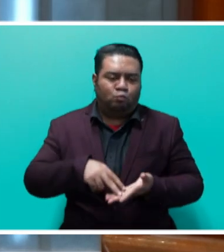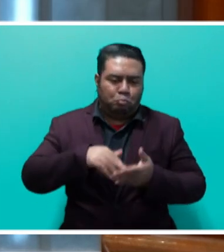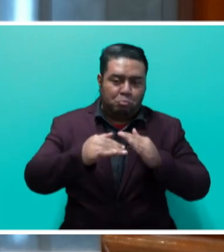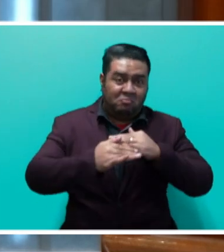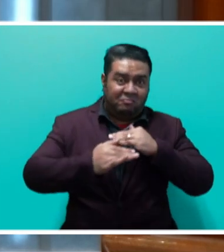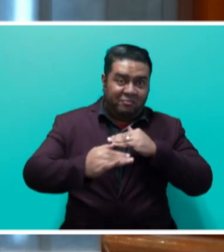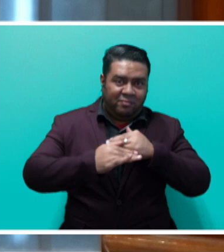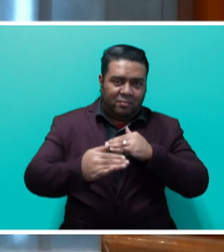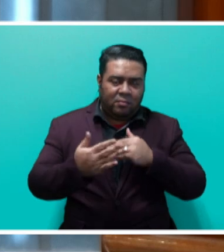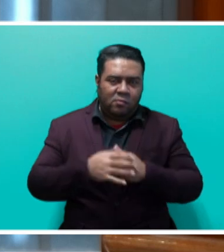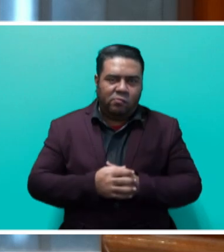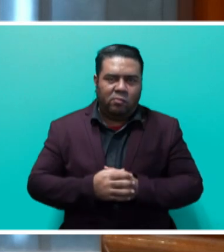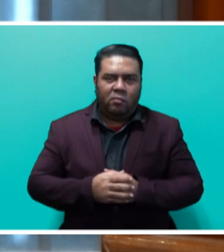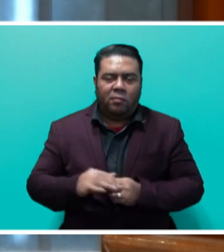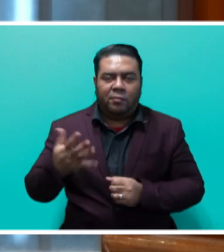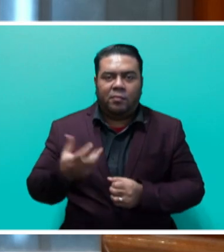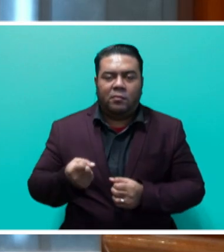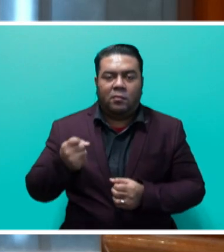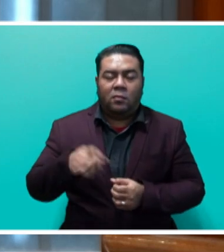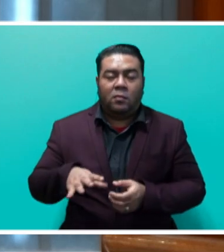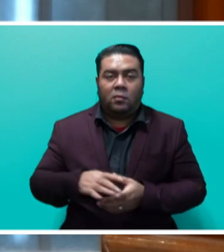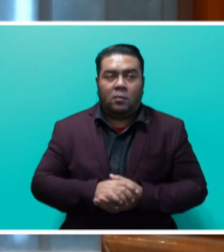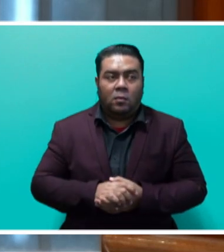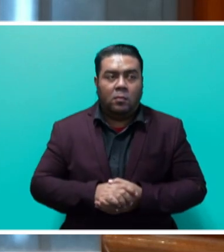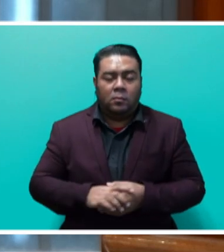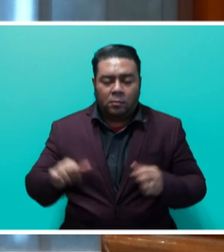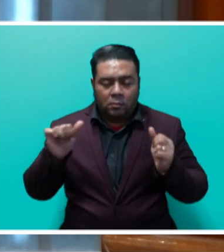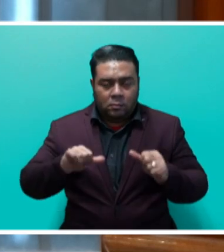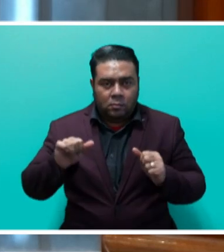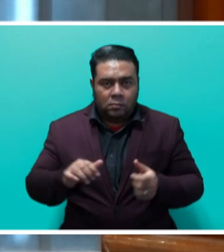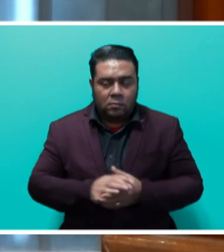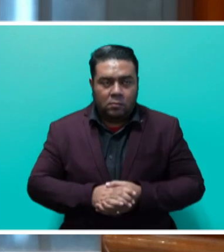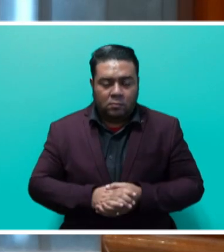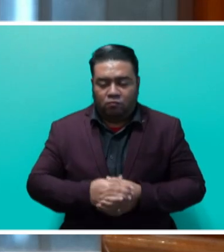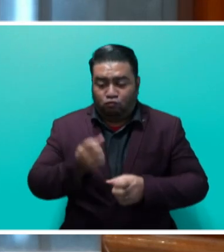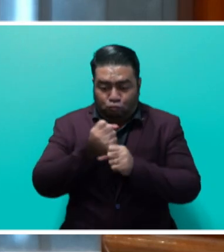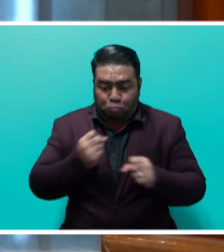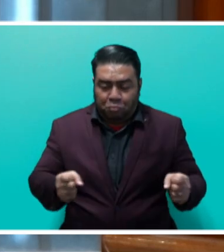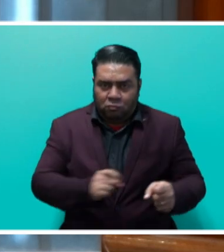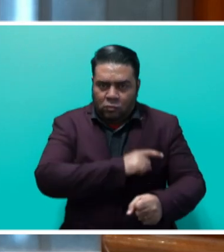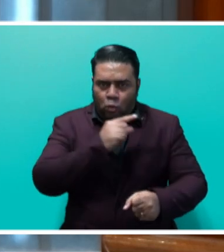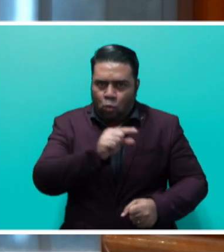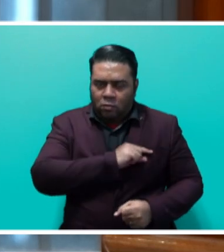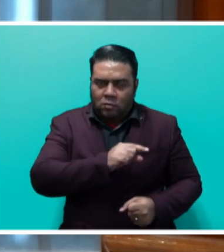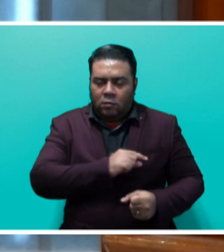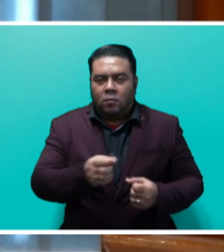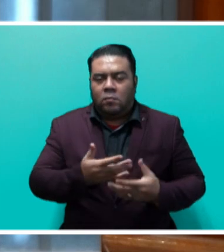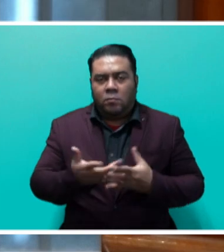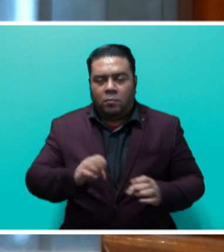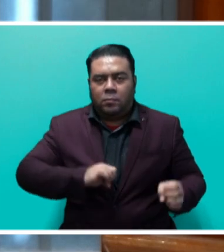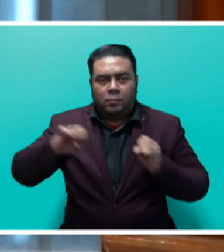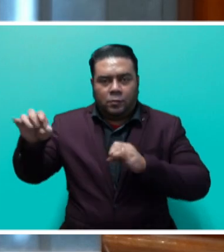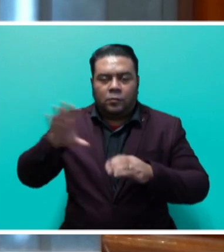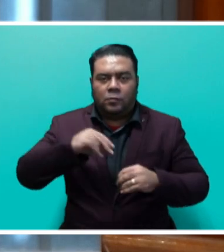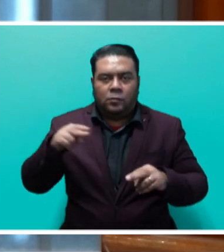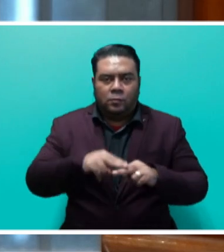framework to protect our kava industry and strengthen the quality of kava exported from Fiji.